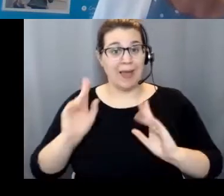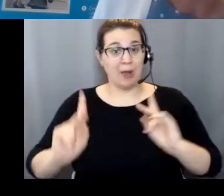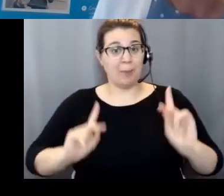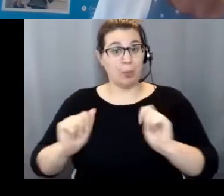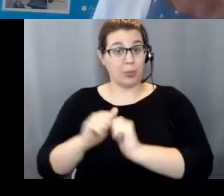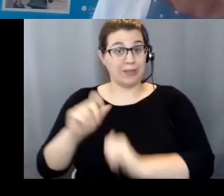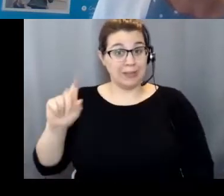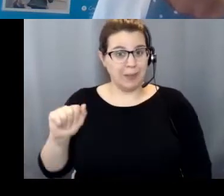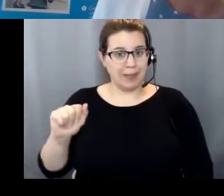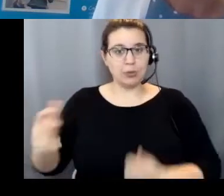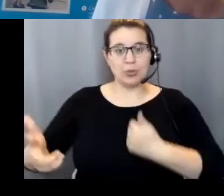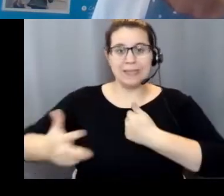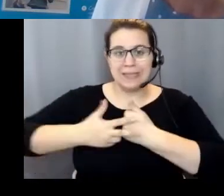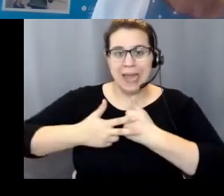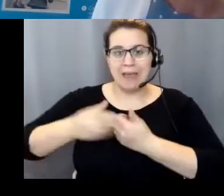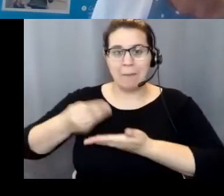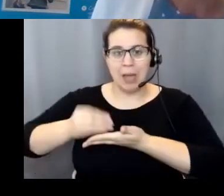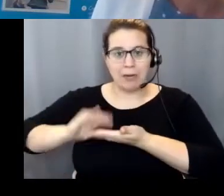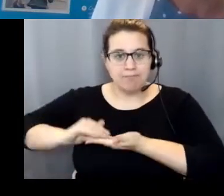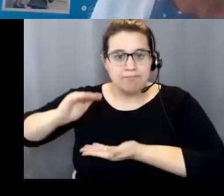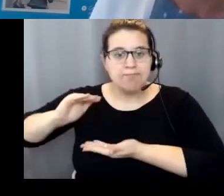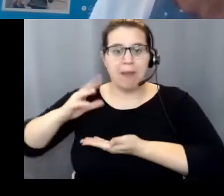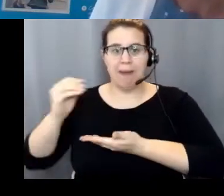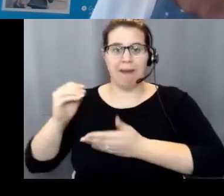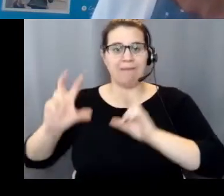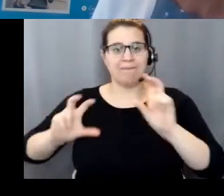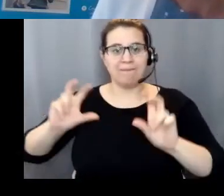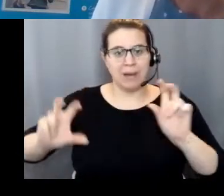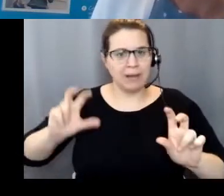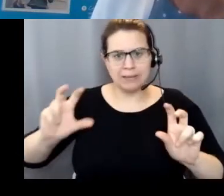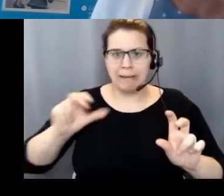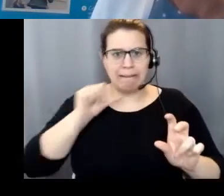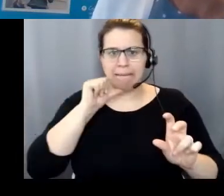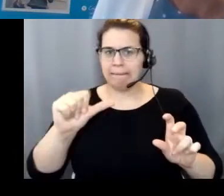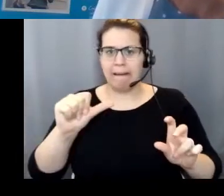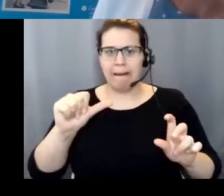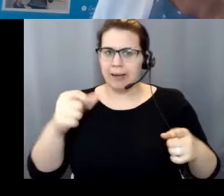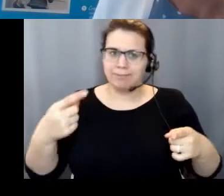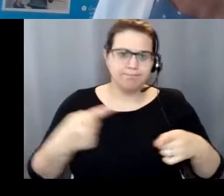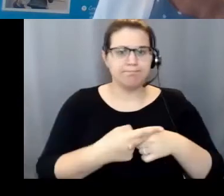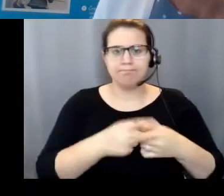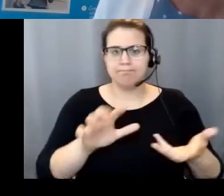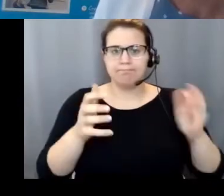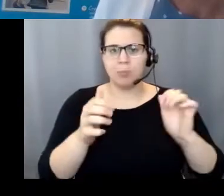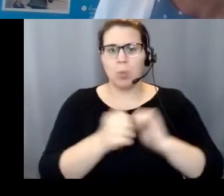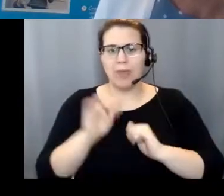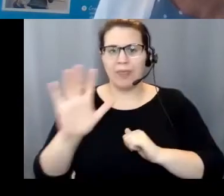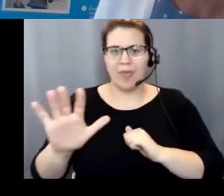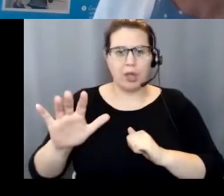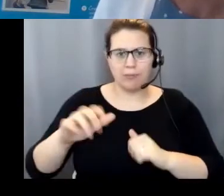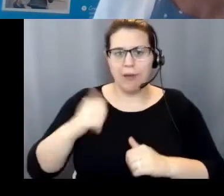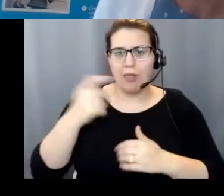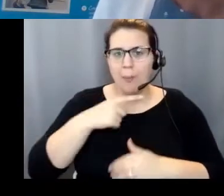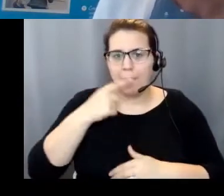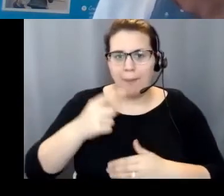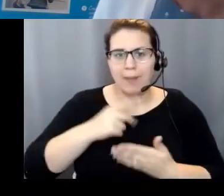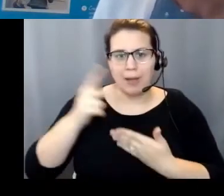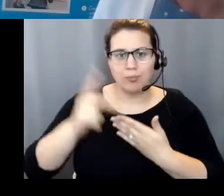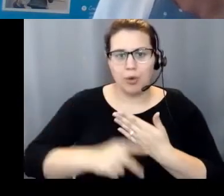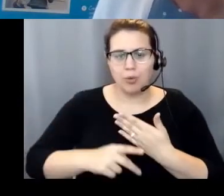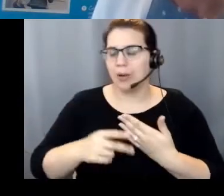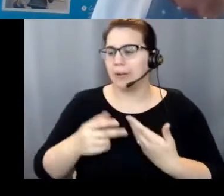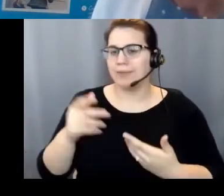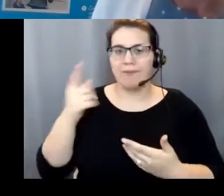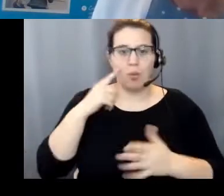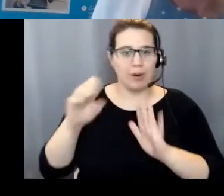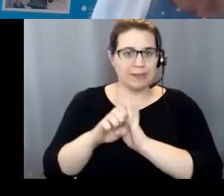and invest without jeopardizing their eligibility for public benefit programs such as supplemental security income and